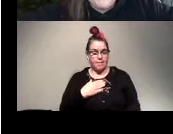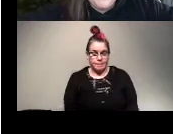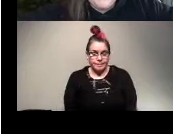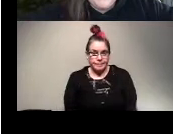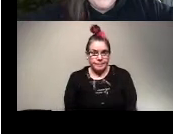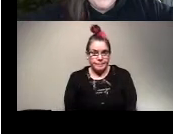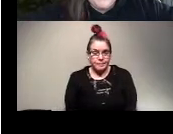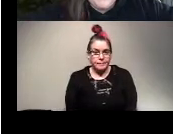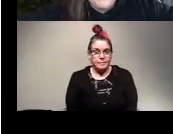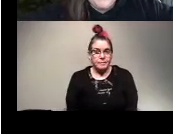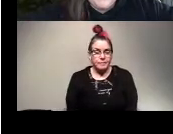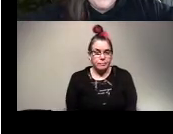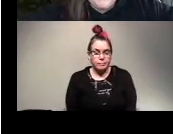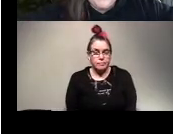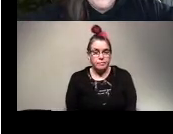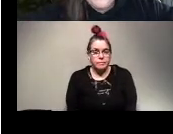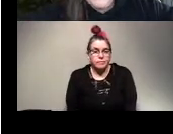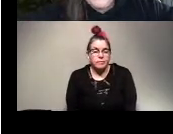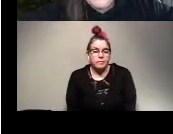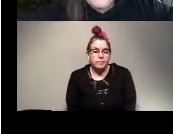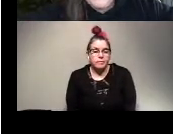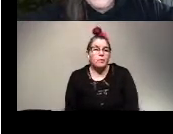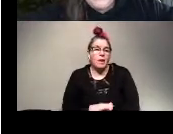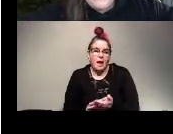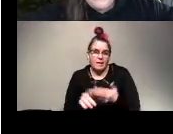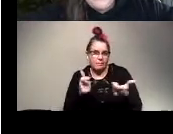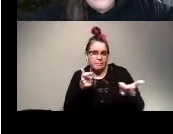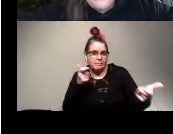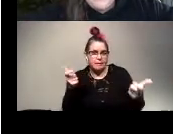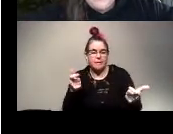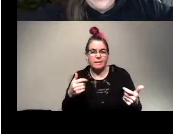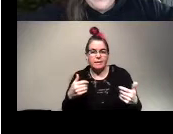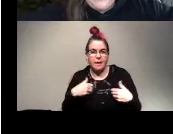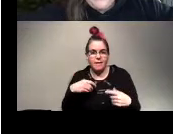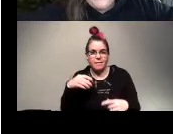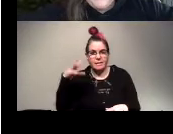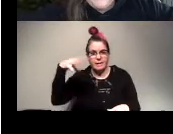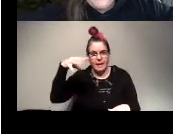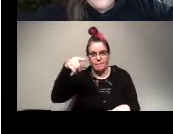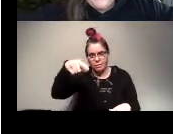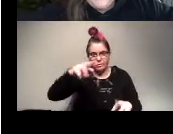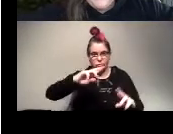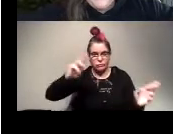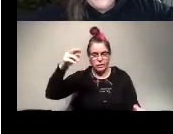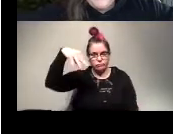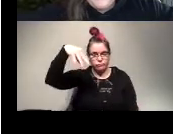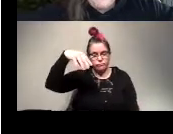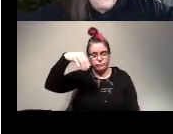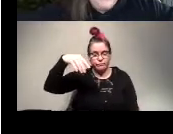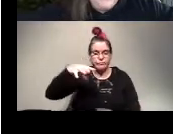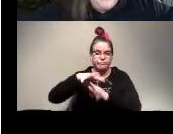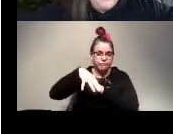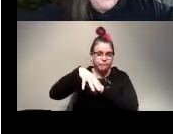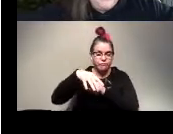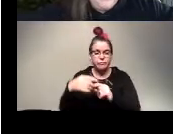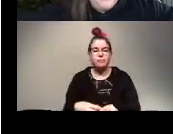And, it's nice enough that it's big. So we just have this camera in the ceiling to take videos or to